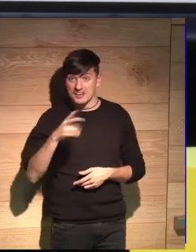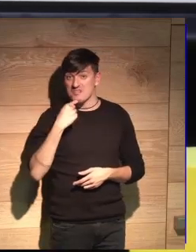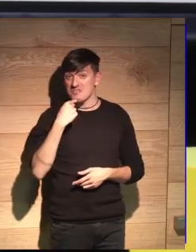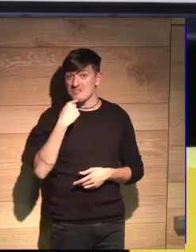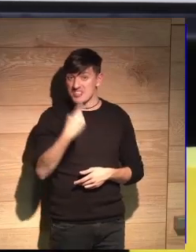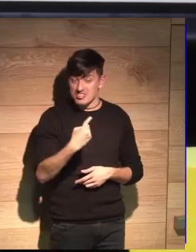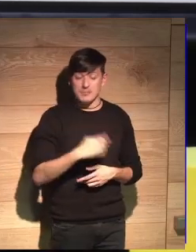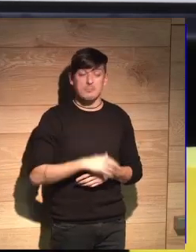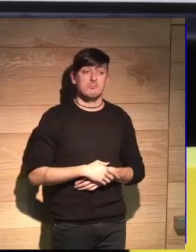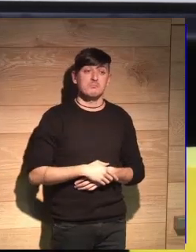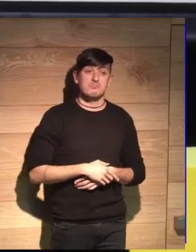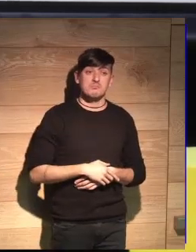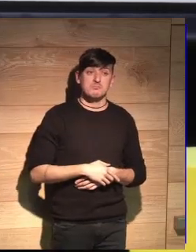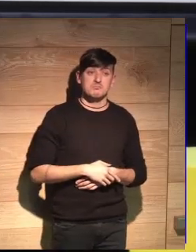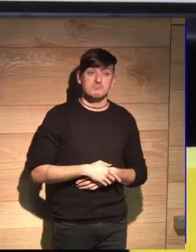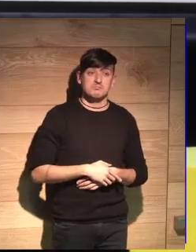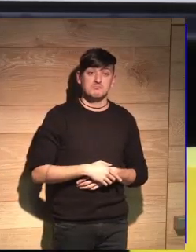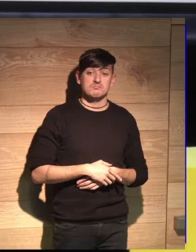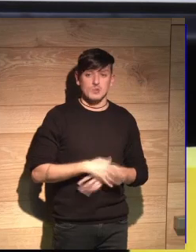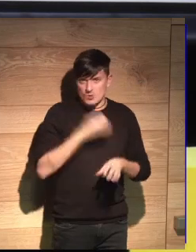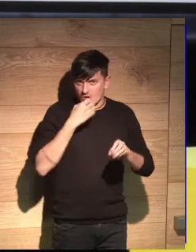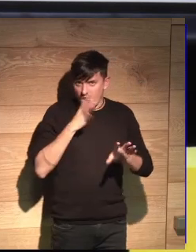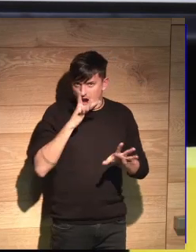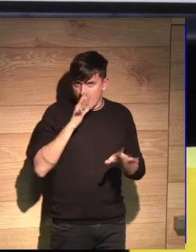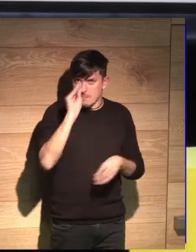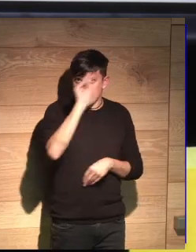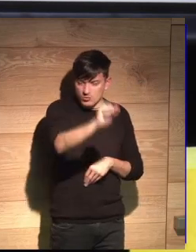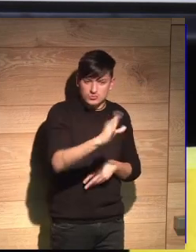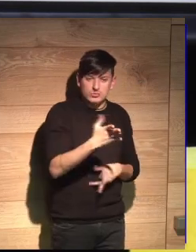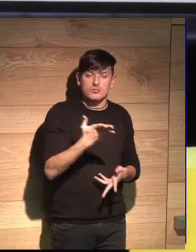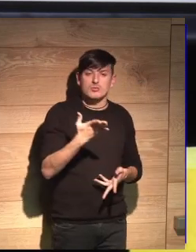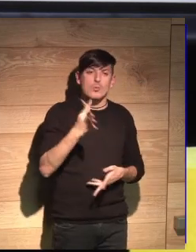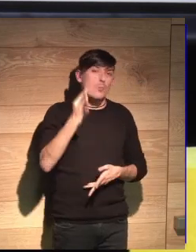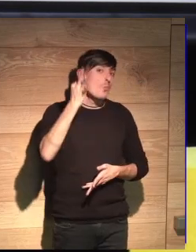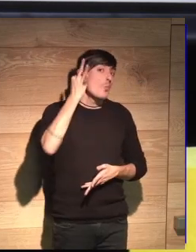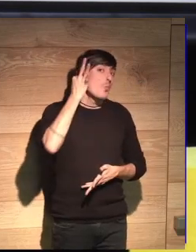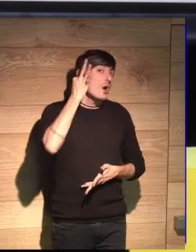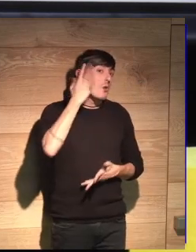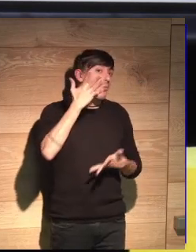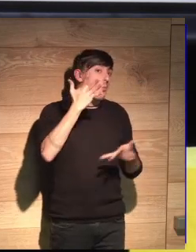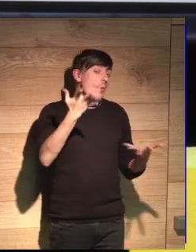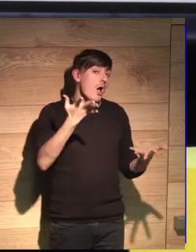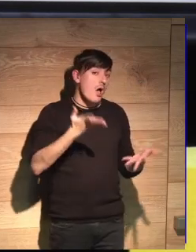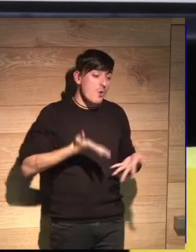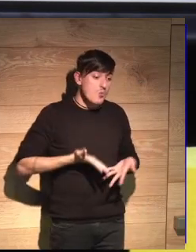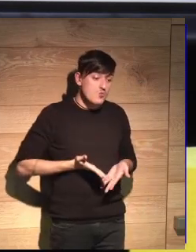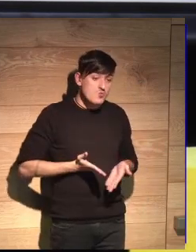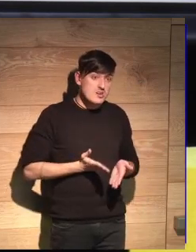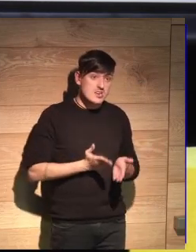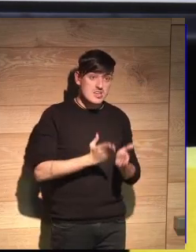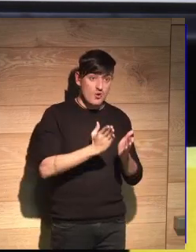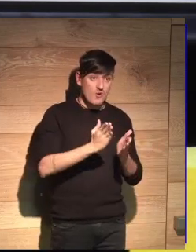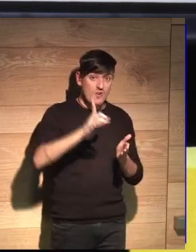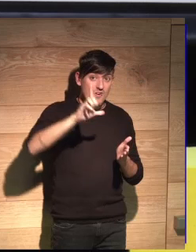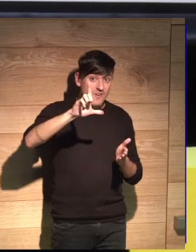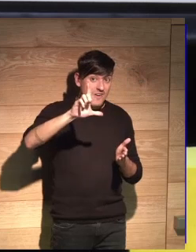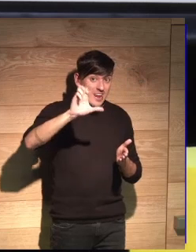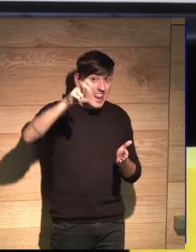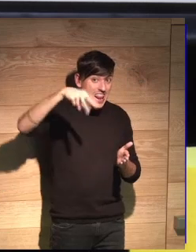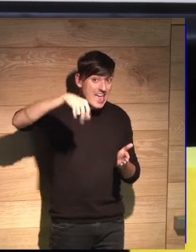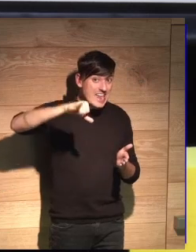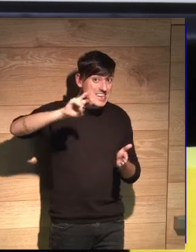book Out of the Night says, and I would ask you, what woman would not want to have children